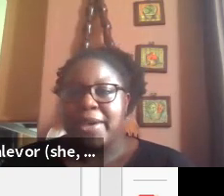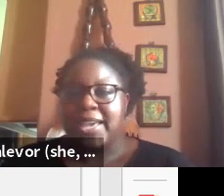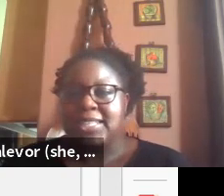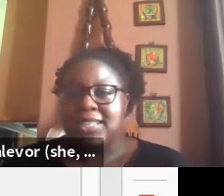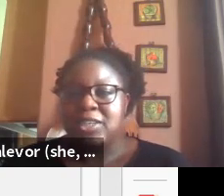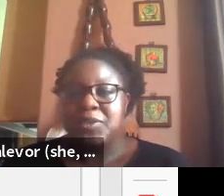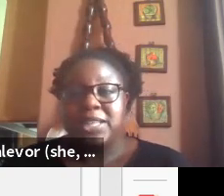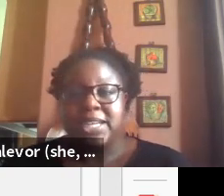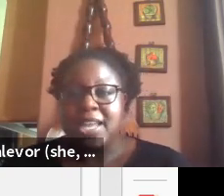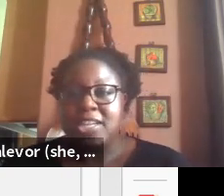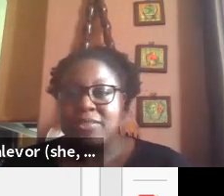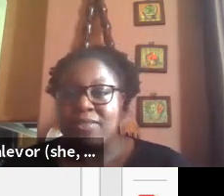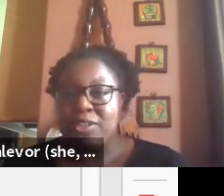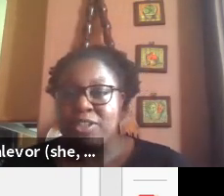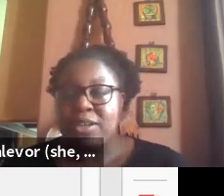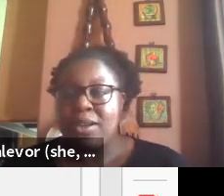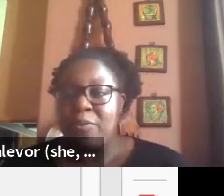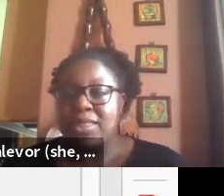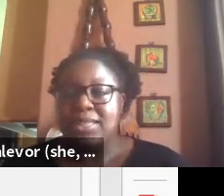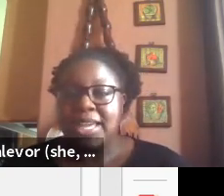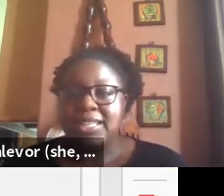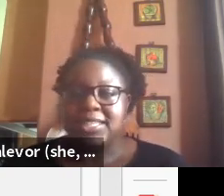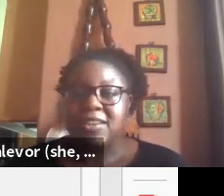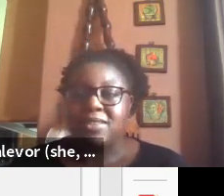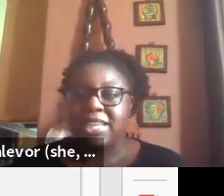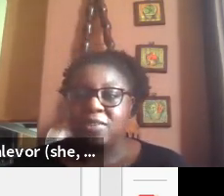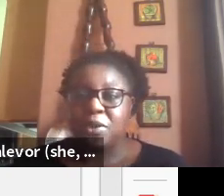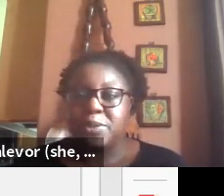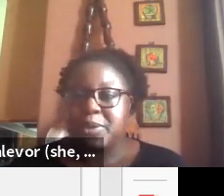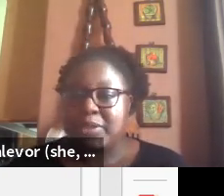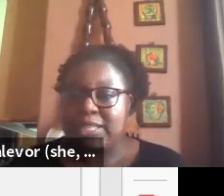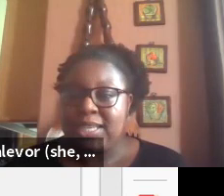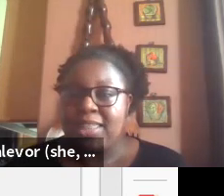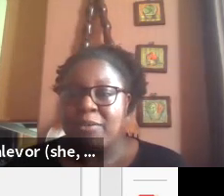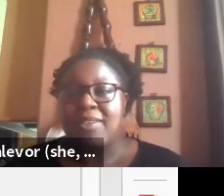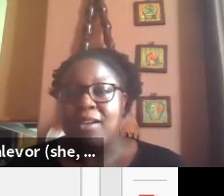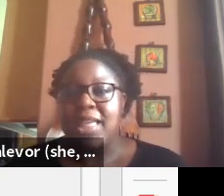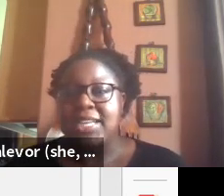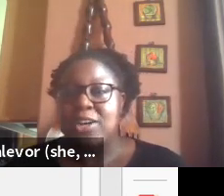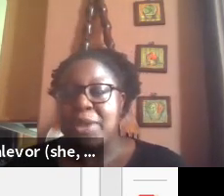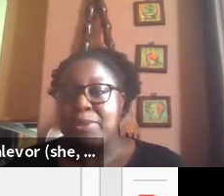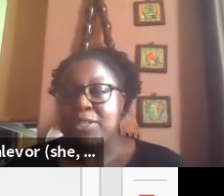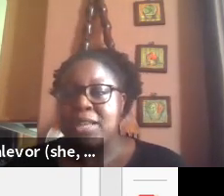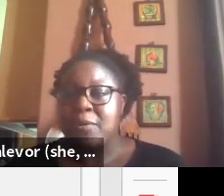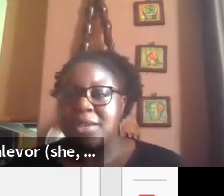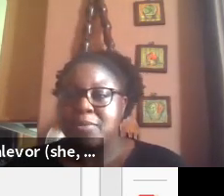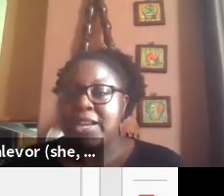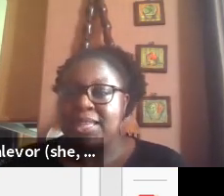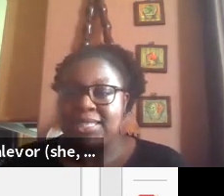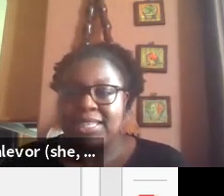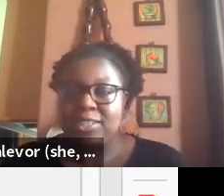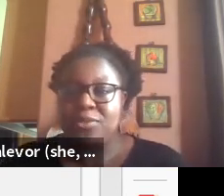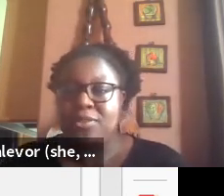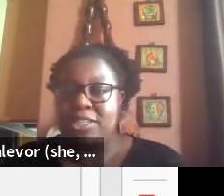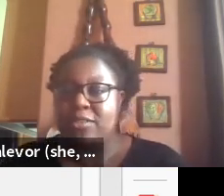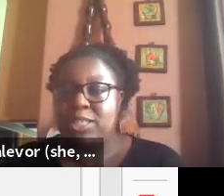look at Biden's new clean energy revolution with a lens of these 4 components that we've outlined in our paper so that we can bring